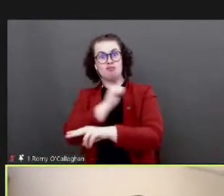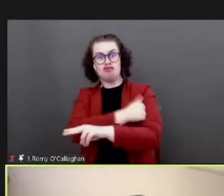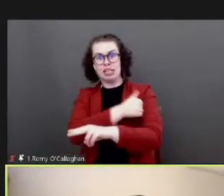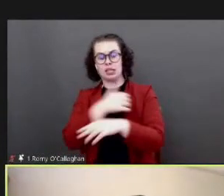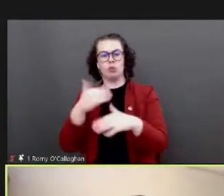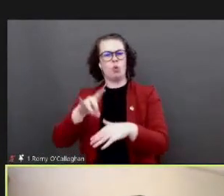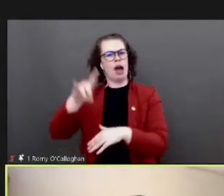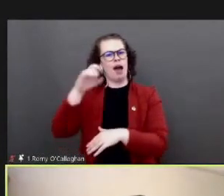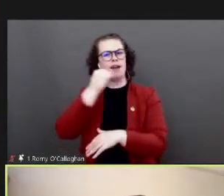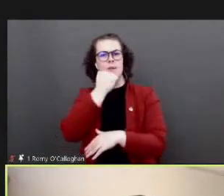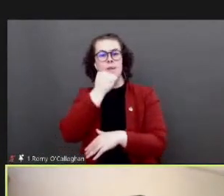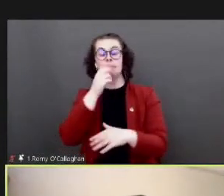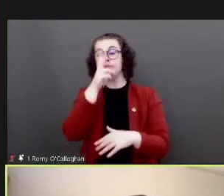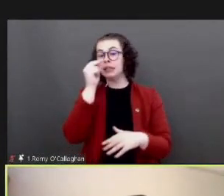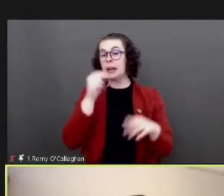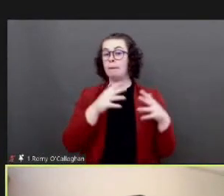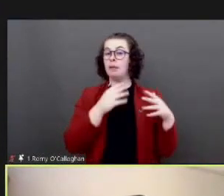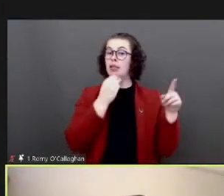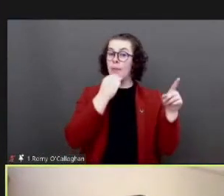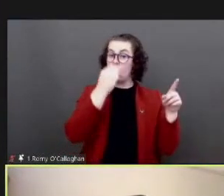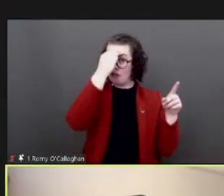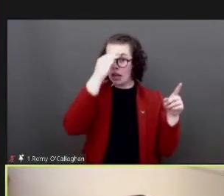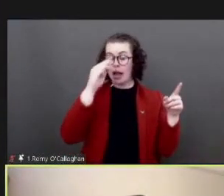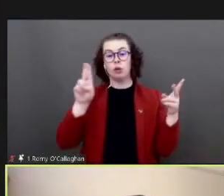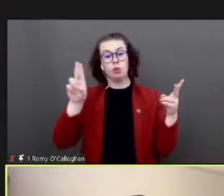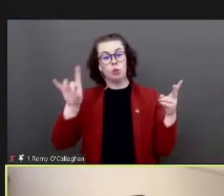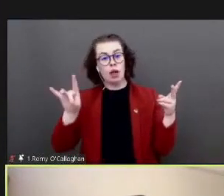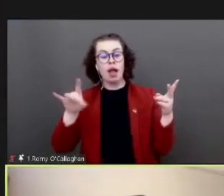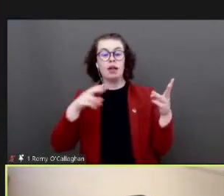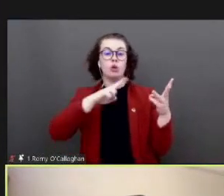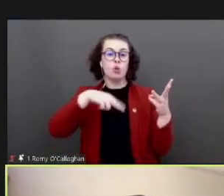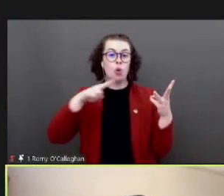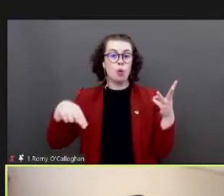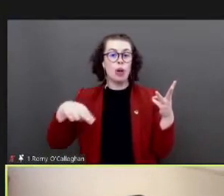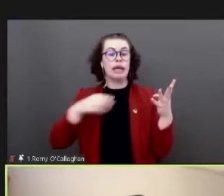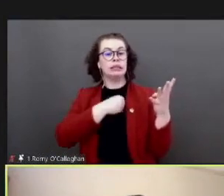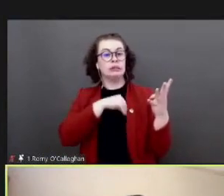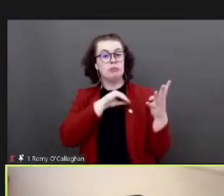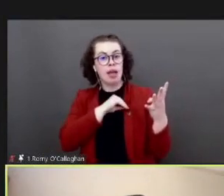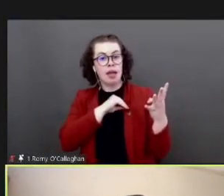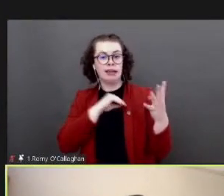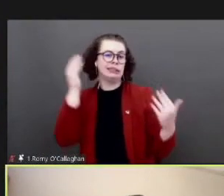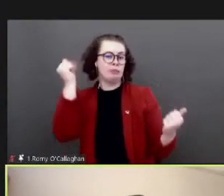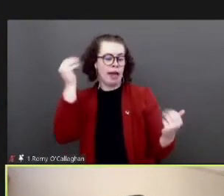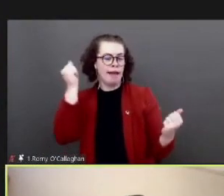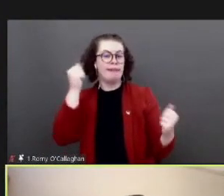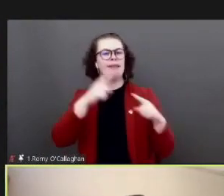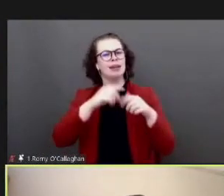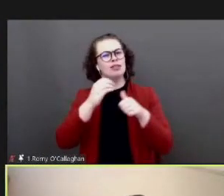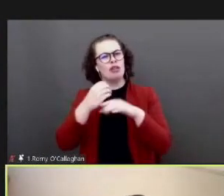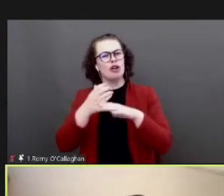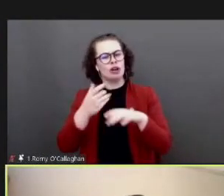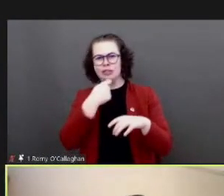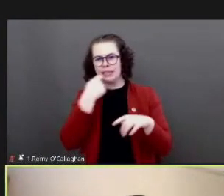such as the US, the UK, Norway, Spain, and others.